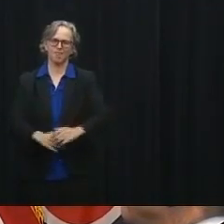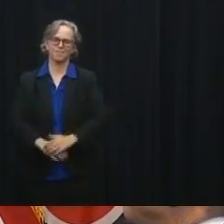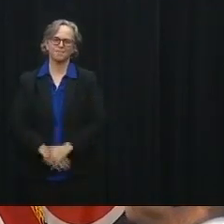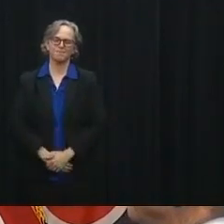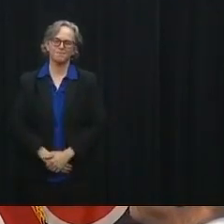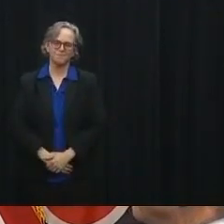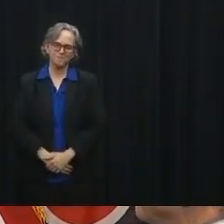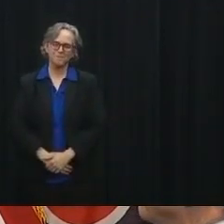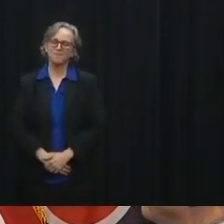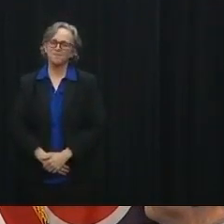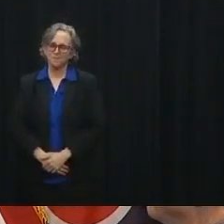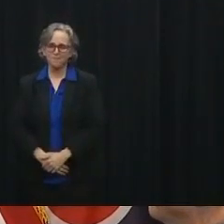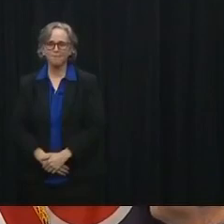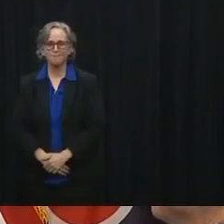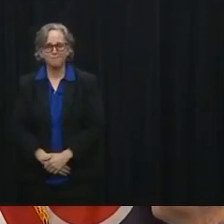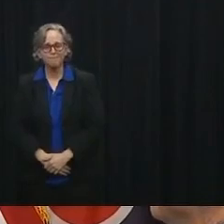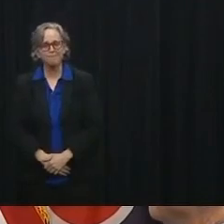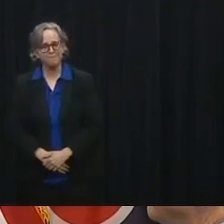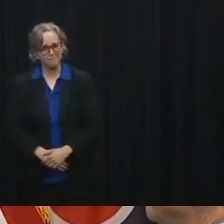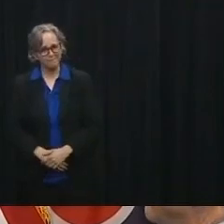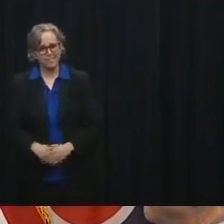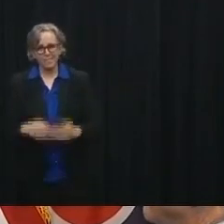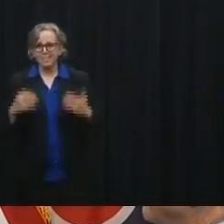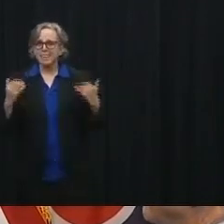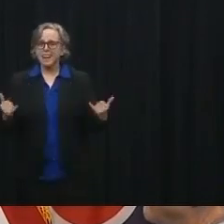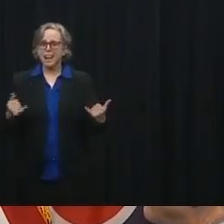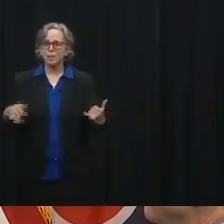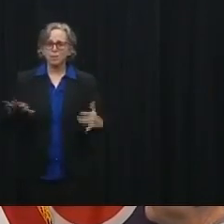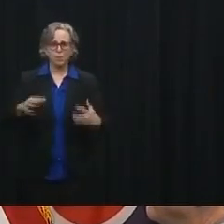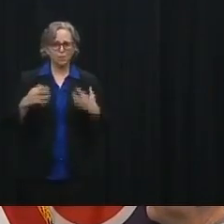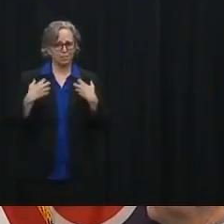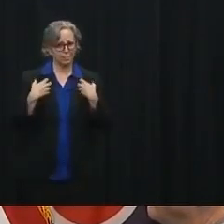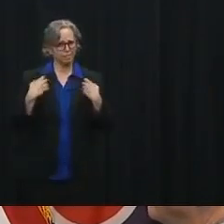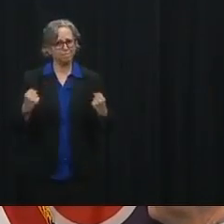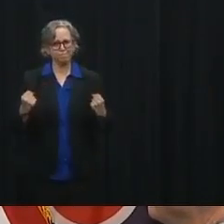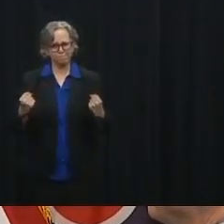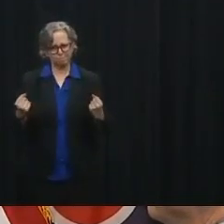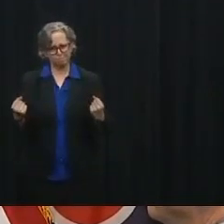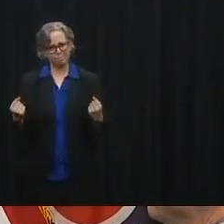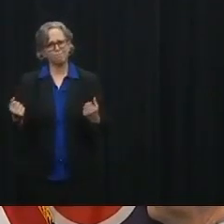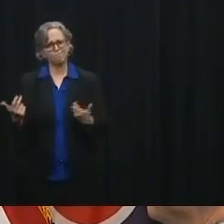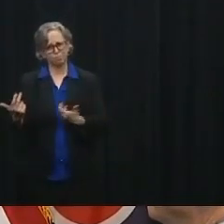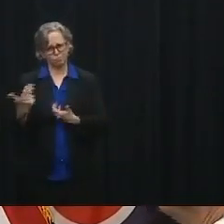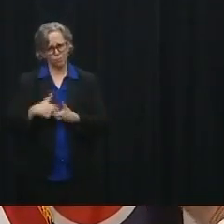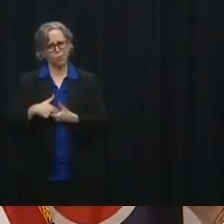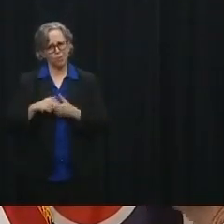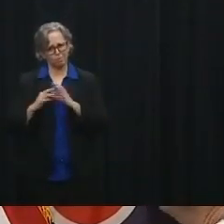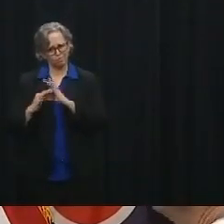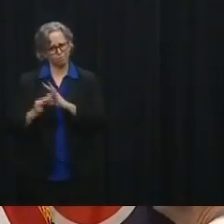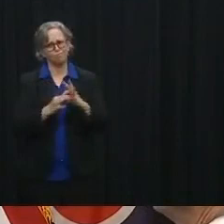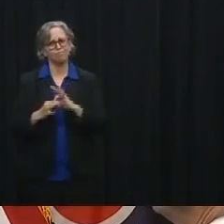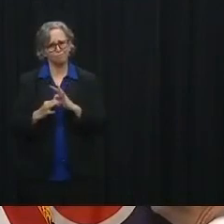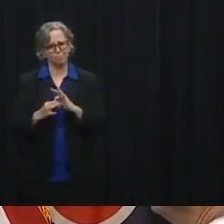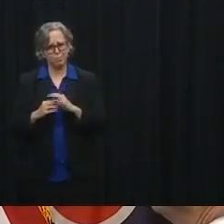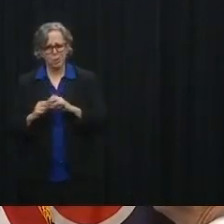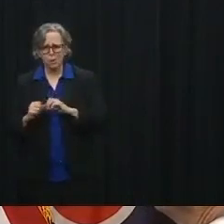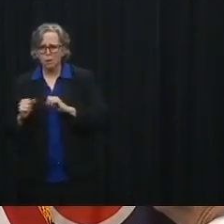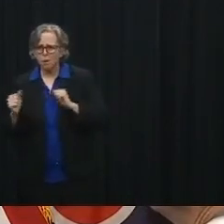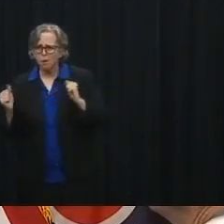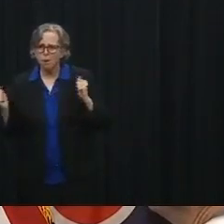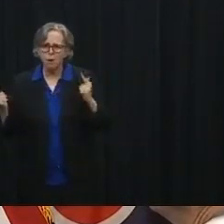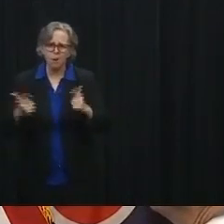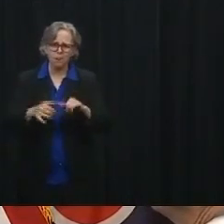And now, we need that strength more than ever. It's up to all of us to stay home, stay